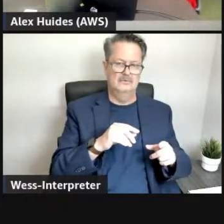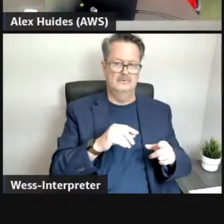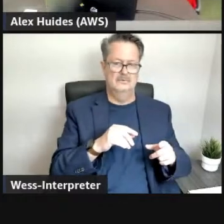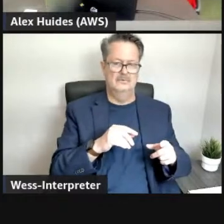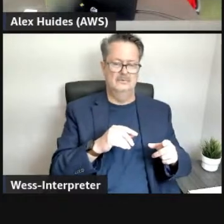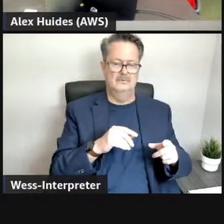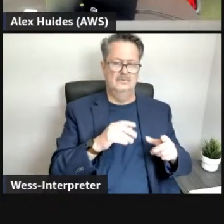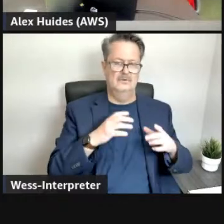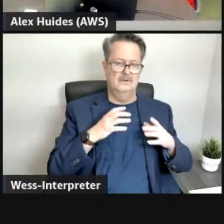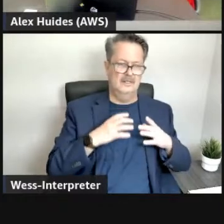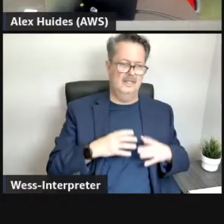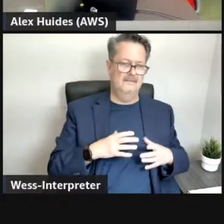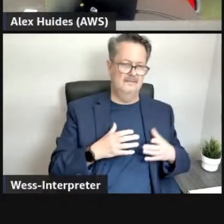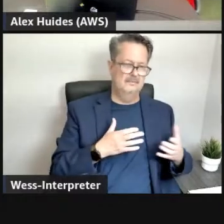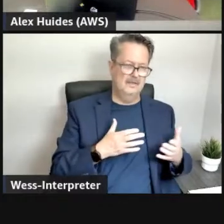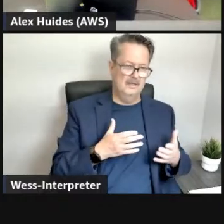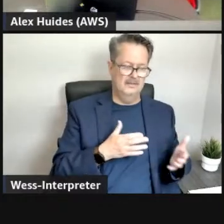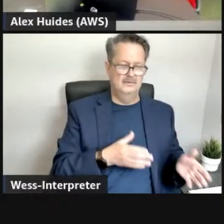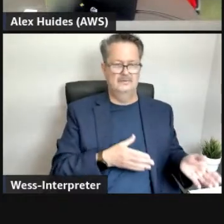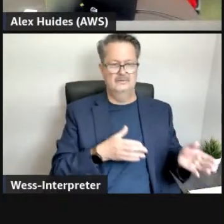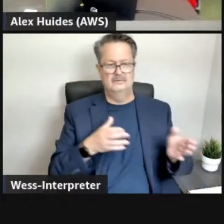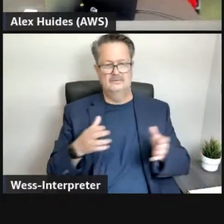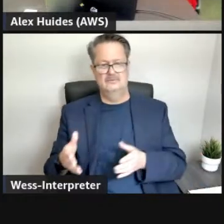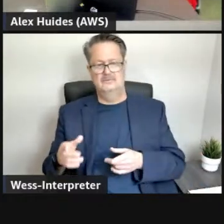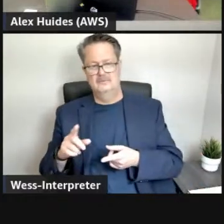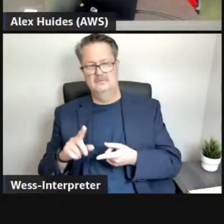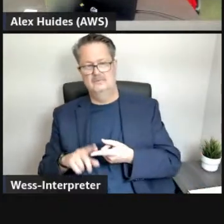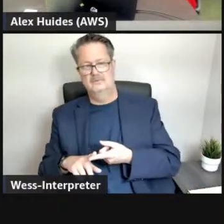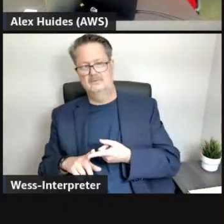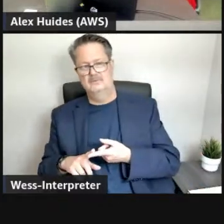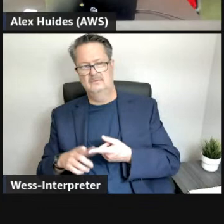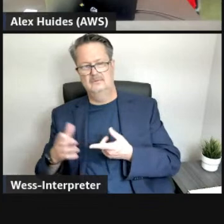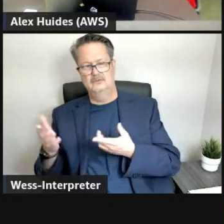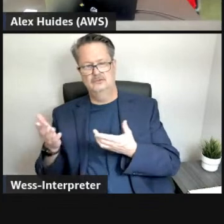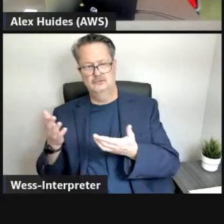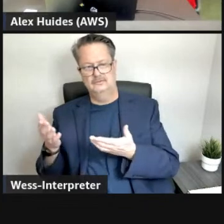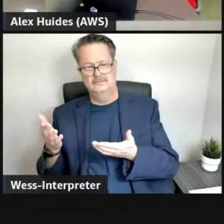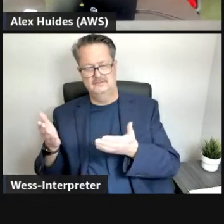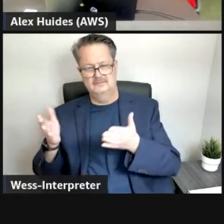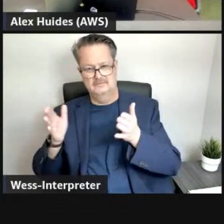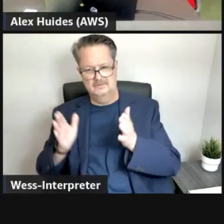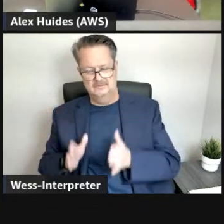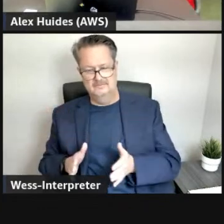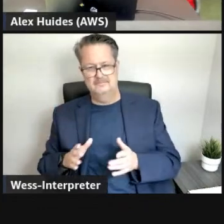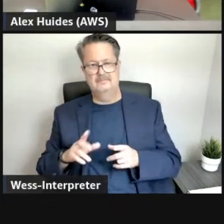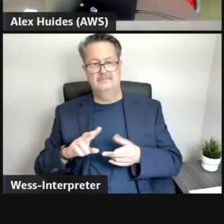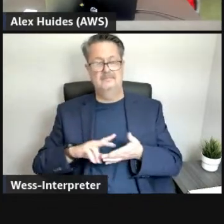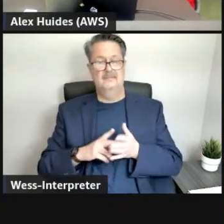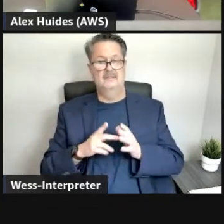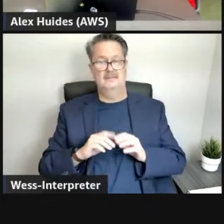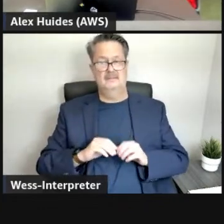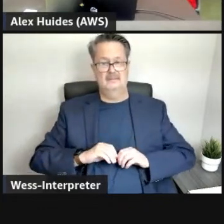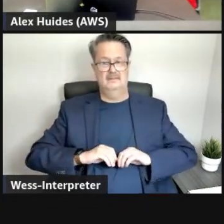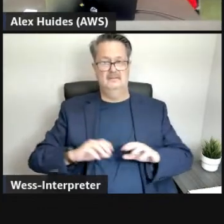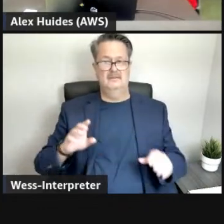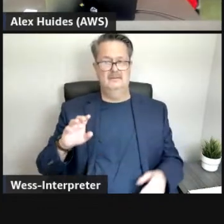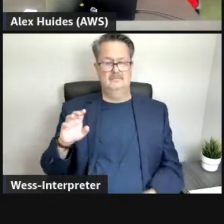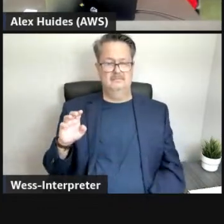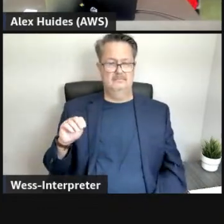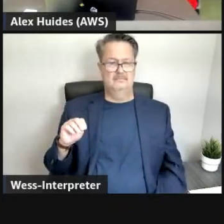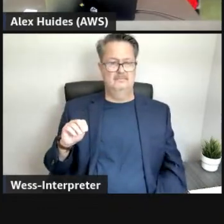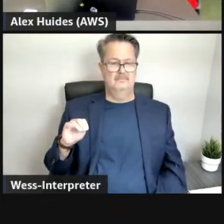traffic patterns. So that means that when we're deploying microservices at scale